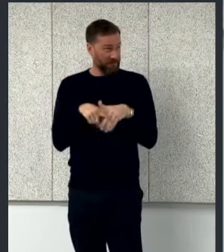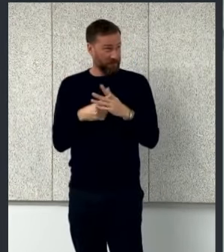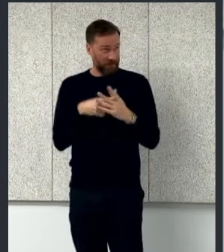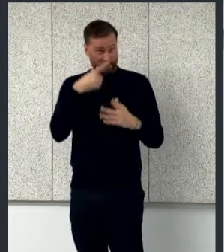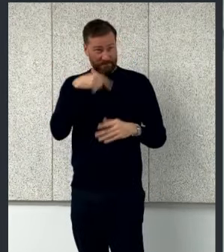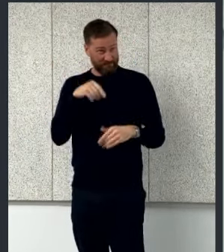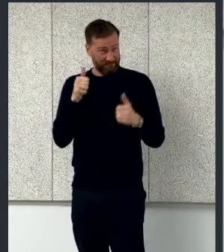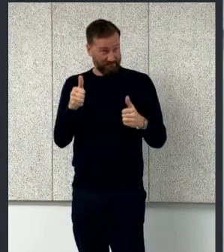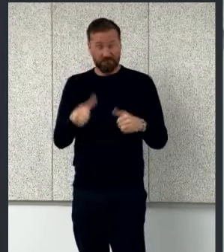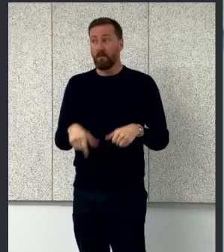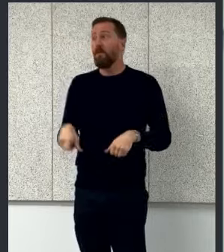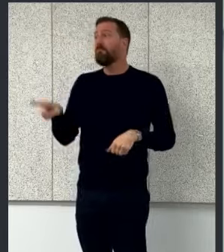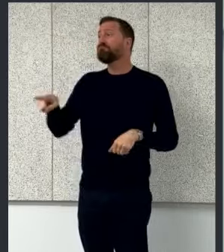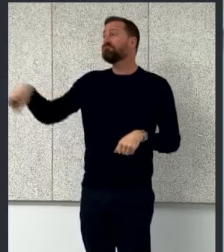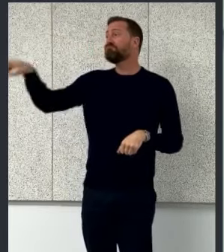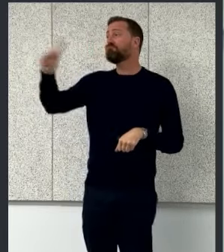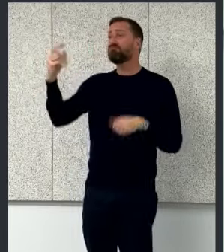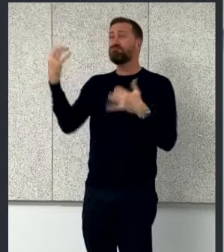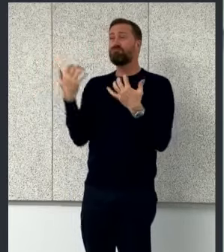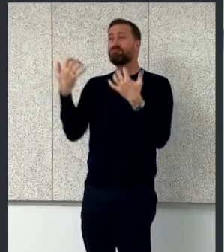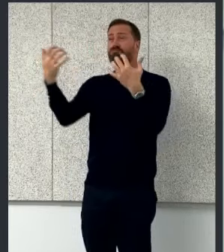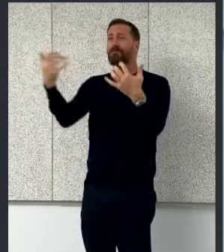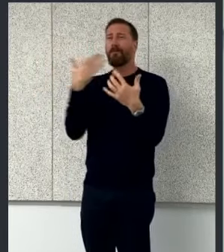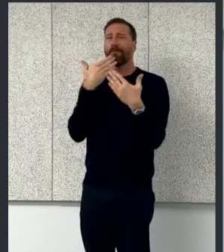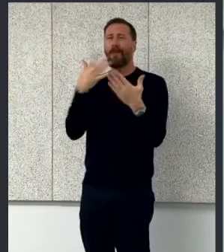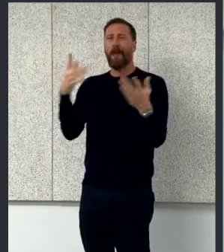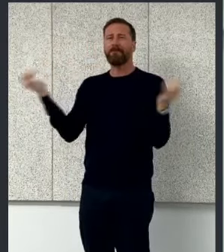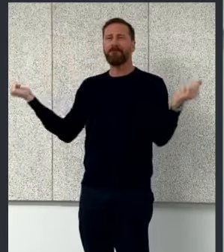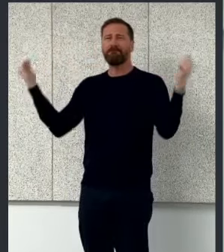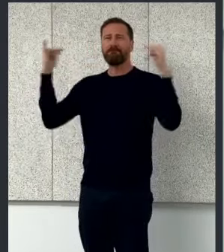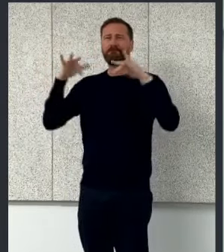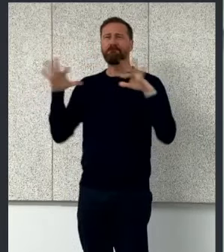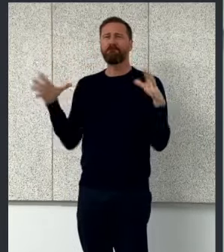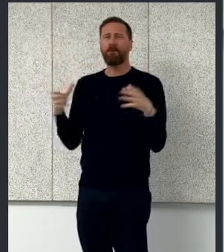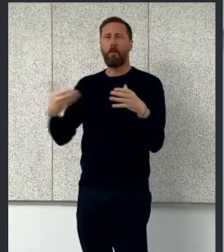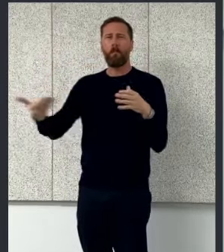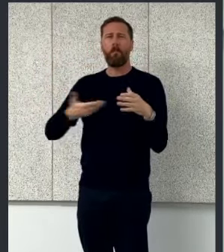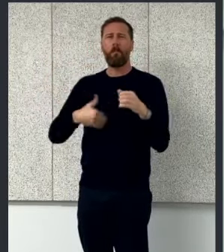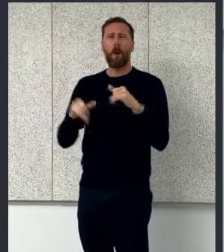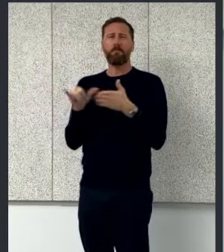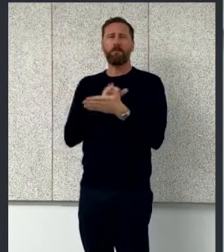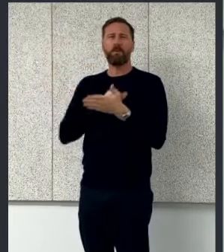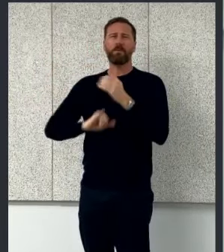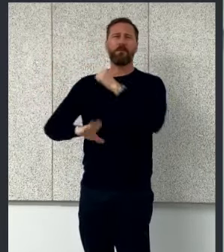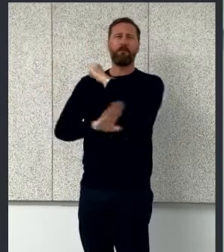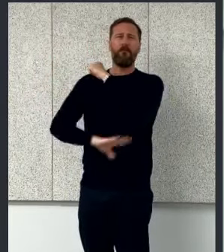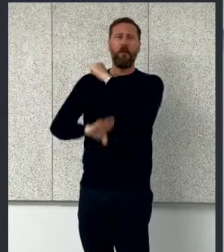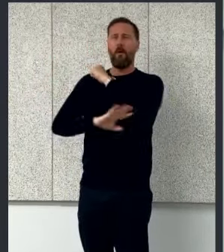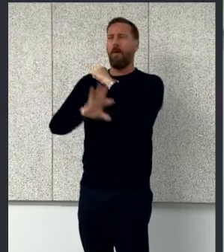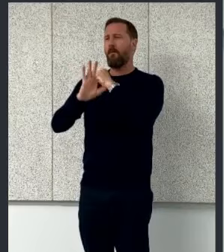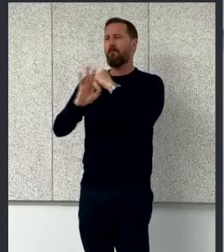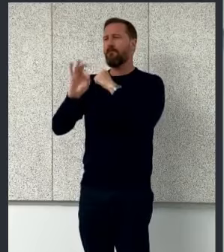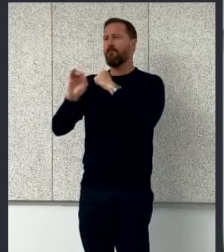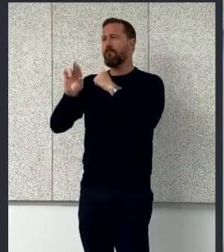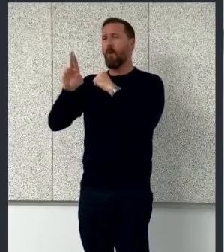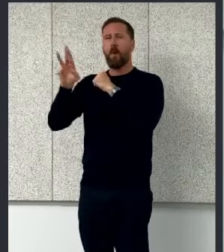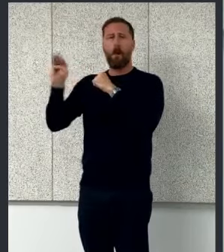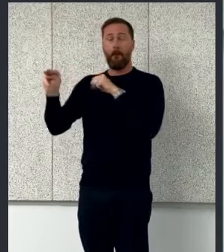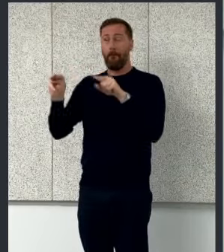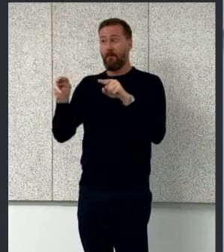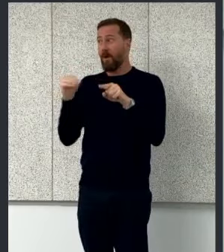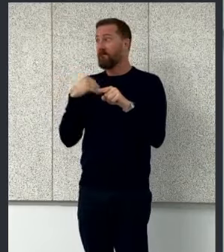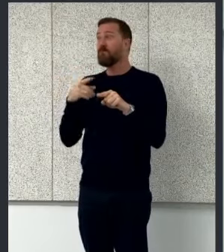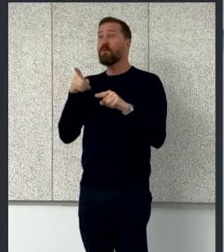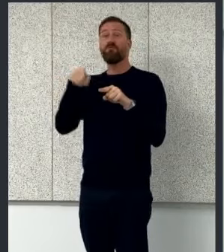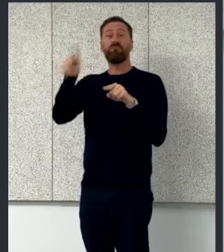Thanks, everybody, for being here. Welcome to Art New York's Fall Forum, for those of you who are here in the room. For those joining us on